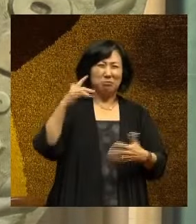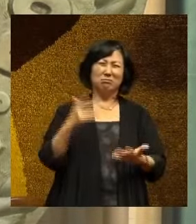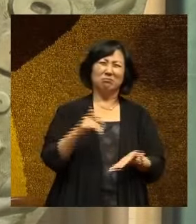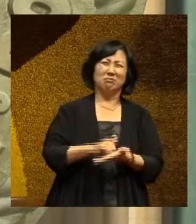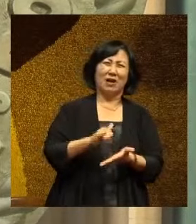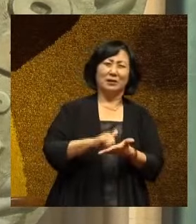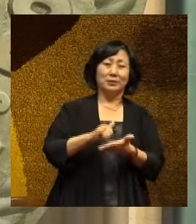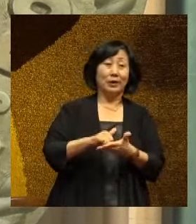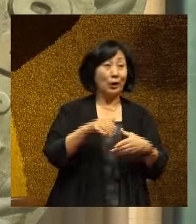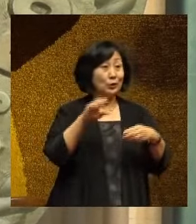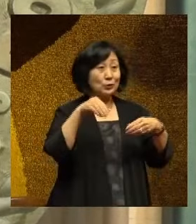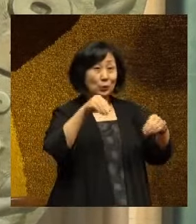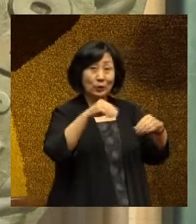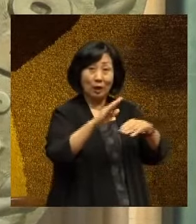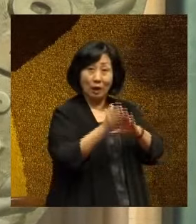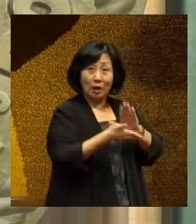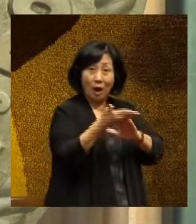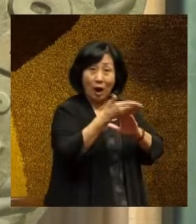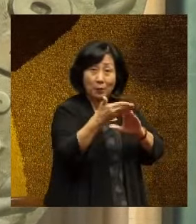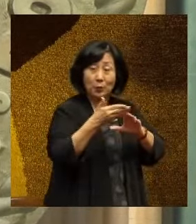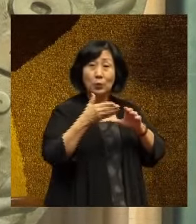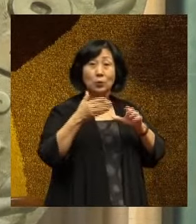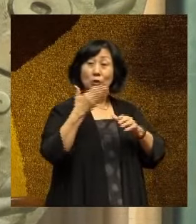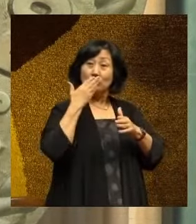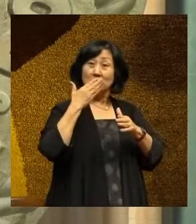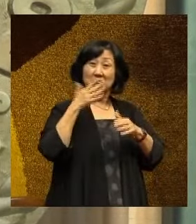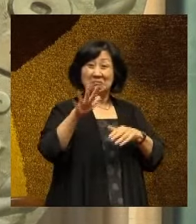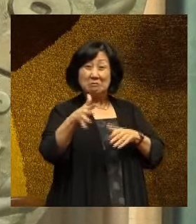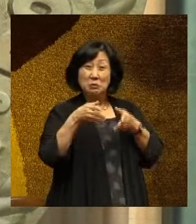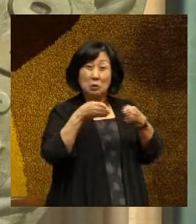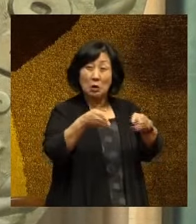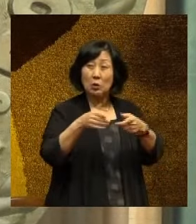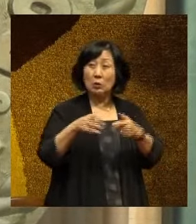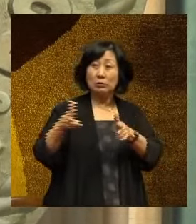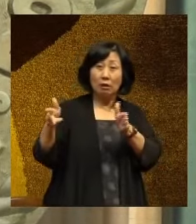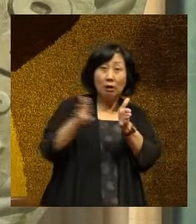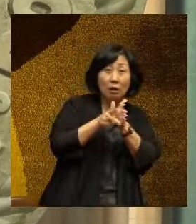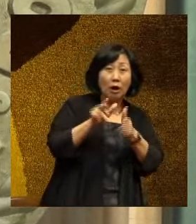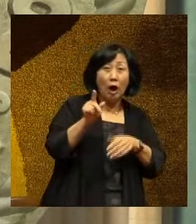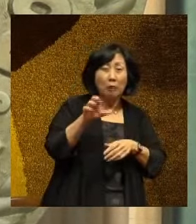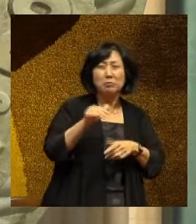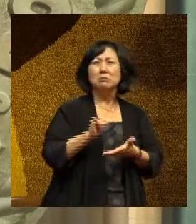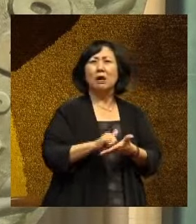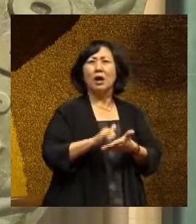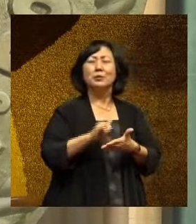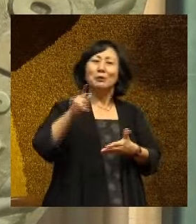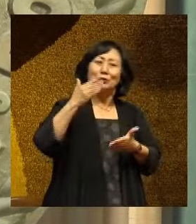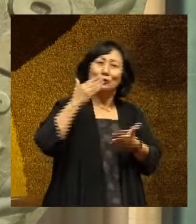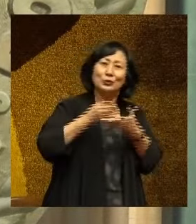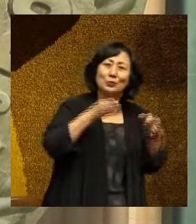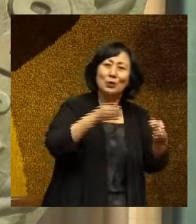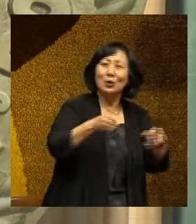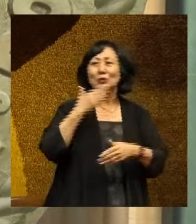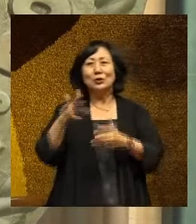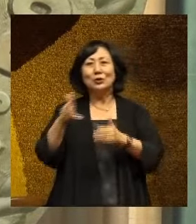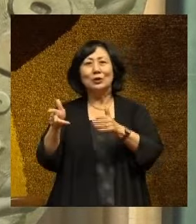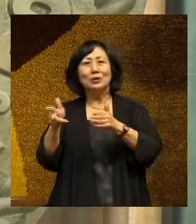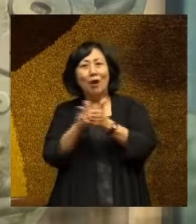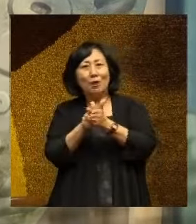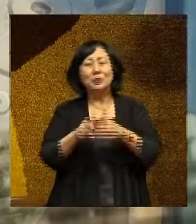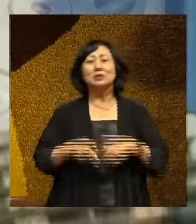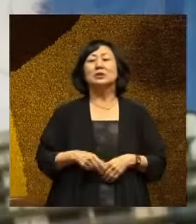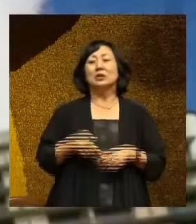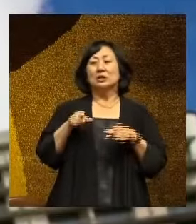operate without efficient roads and harbors to transport goods and services. During an